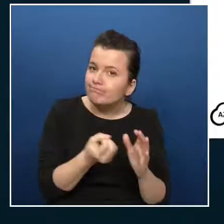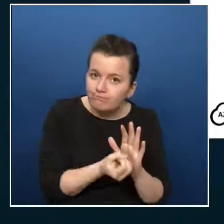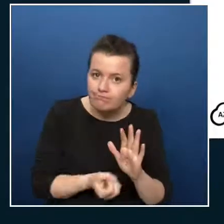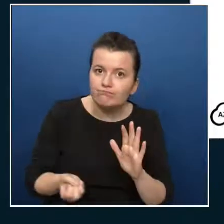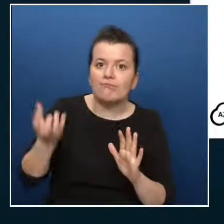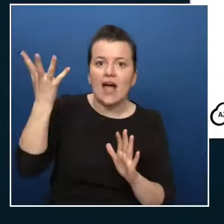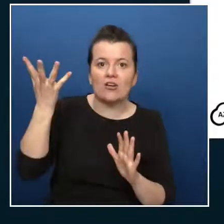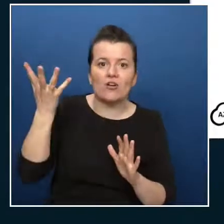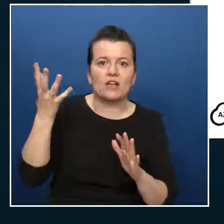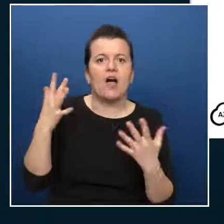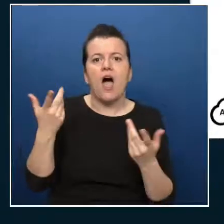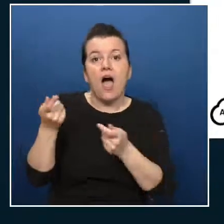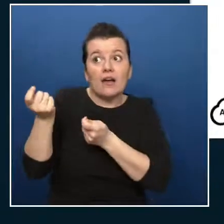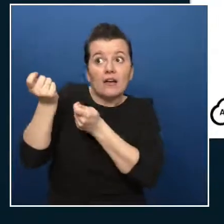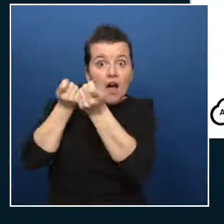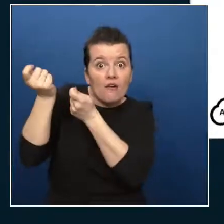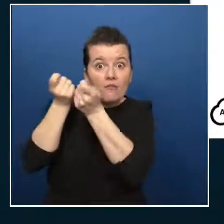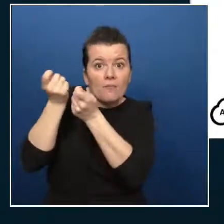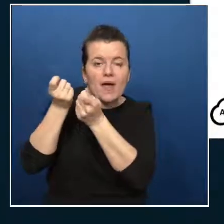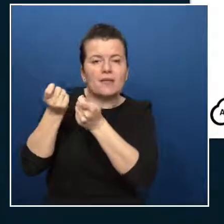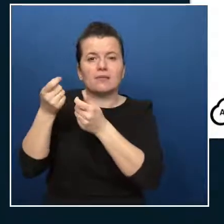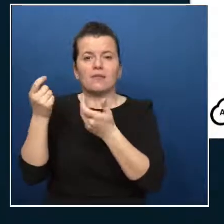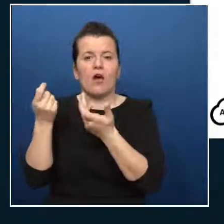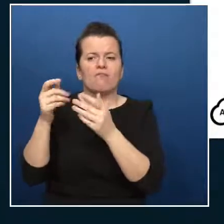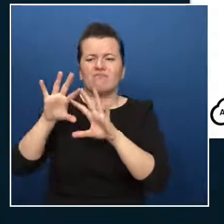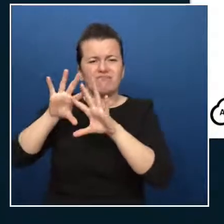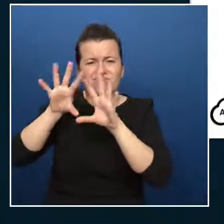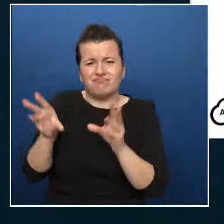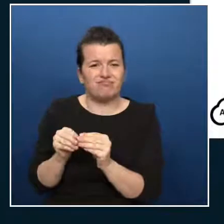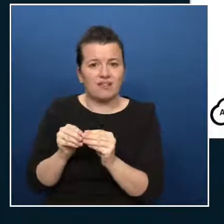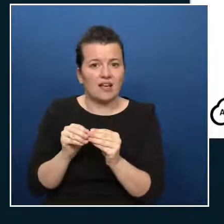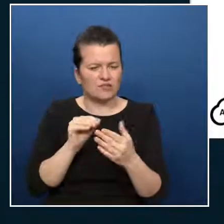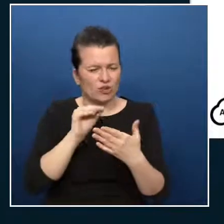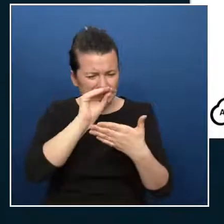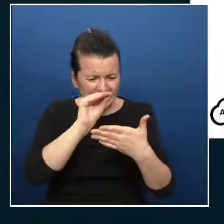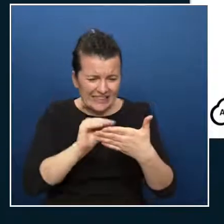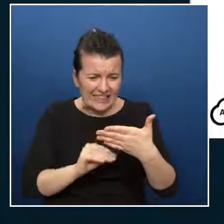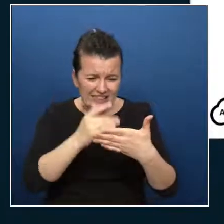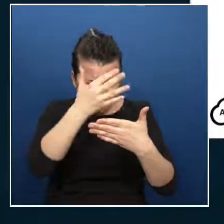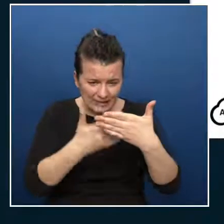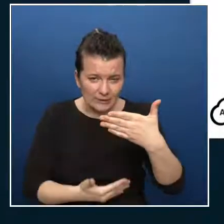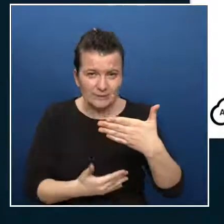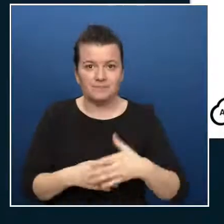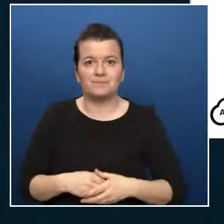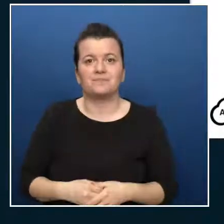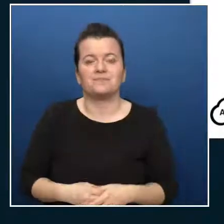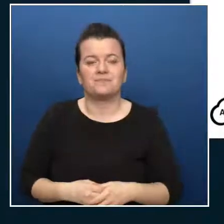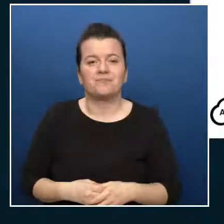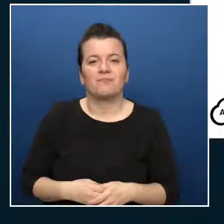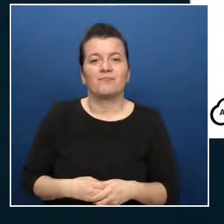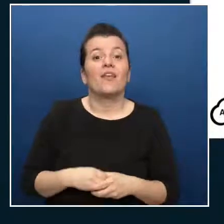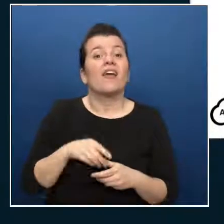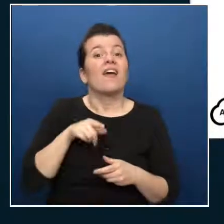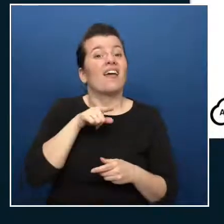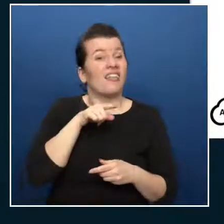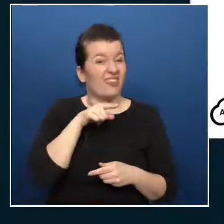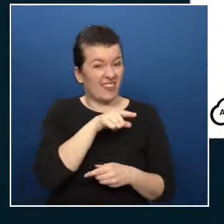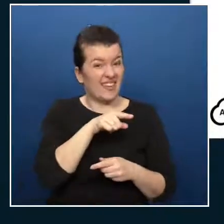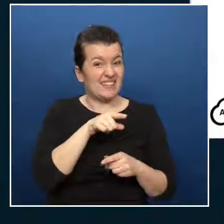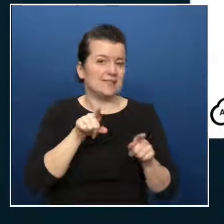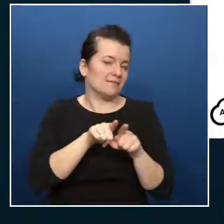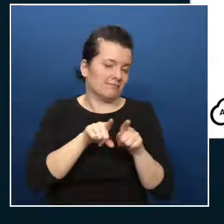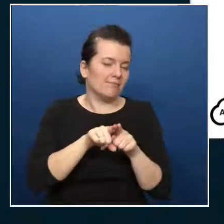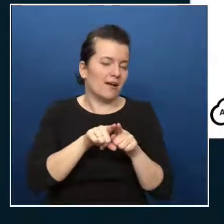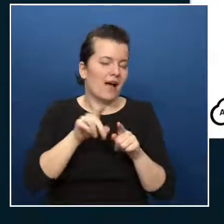governance and management. And also part of the cloud adaptation frameworks is